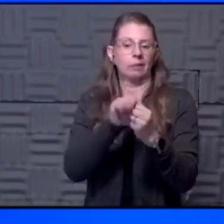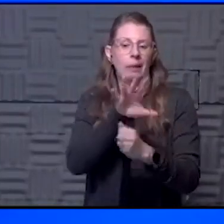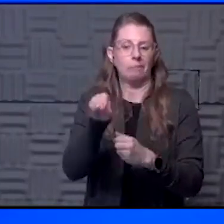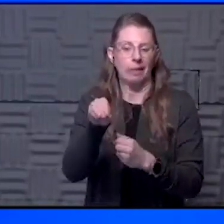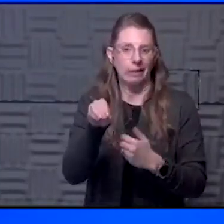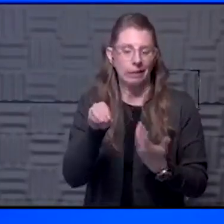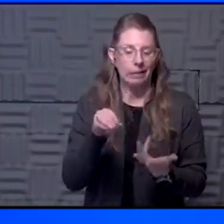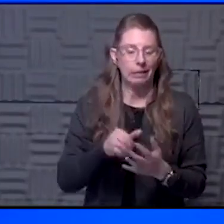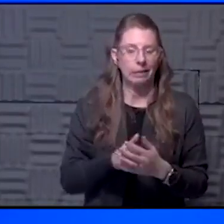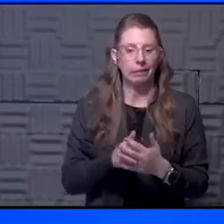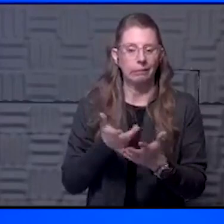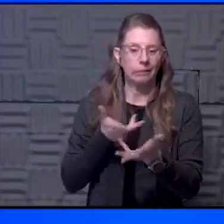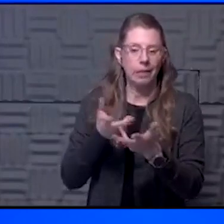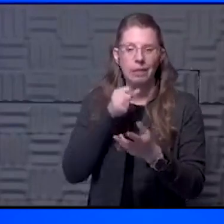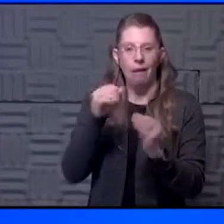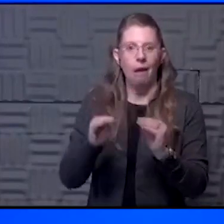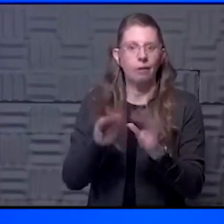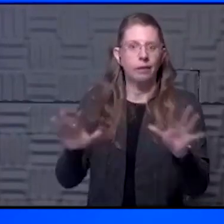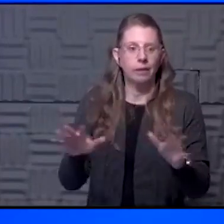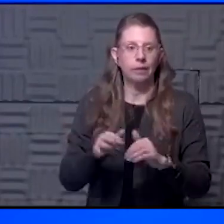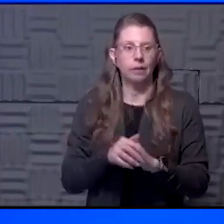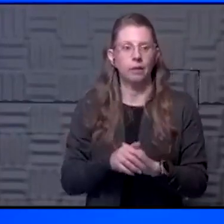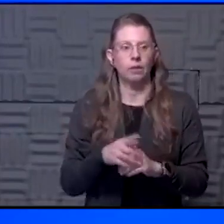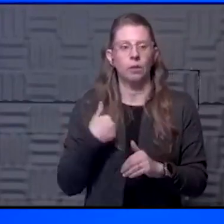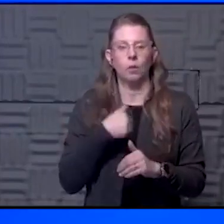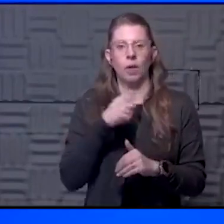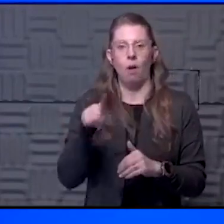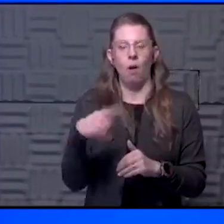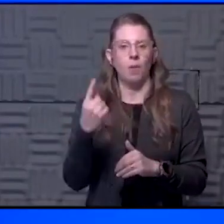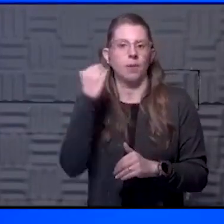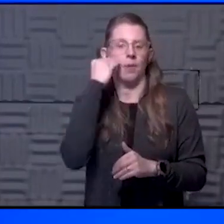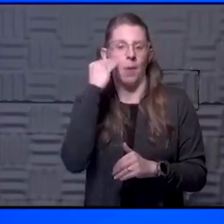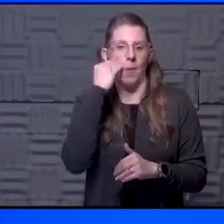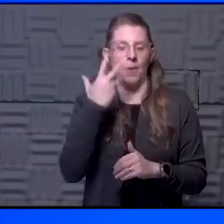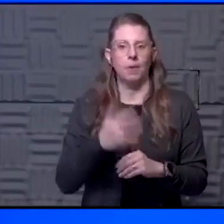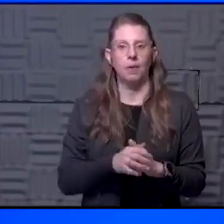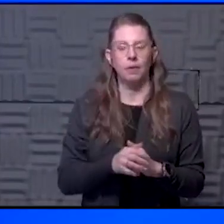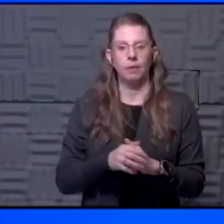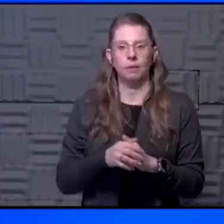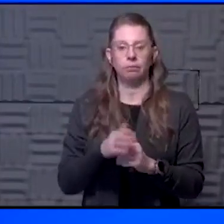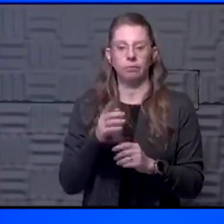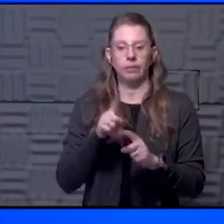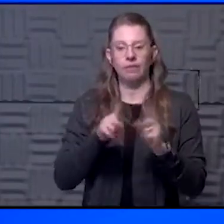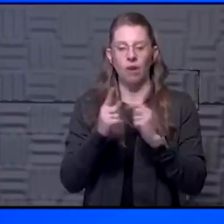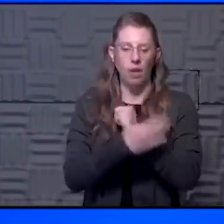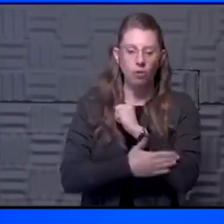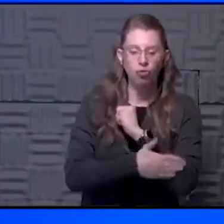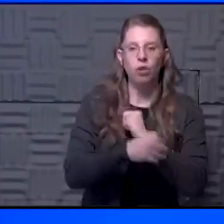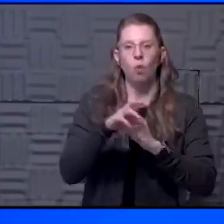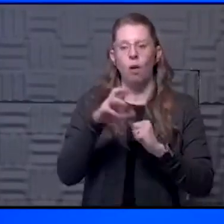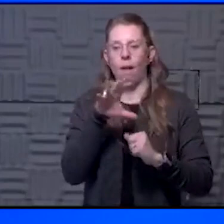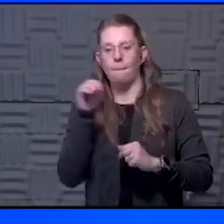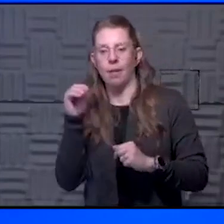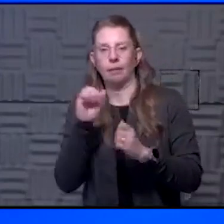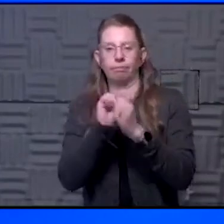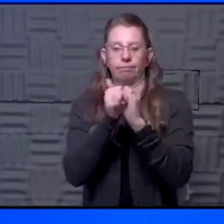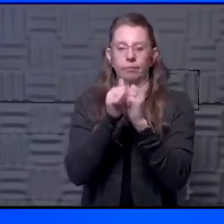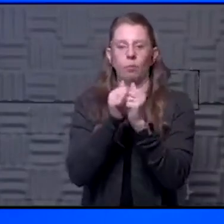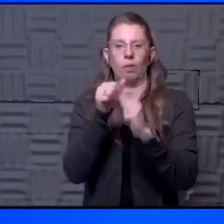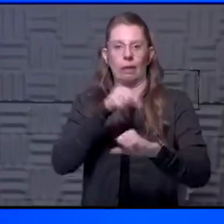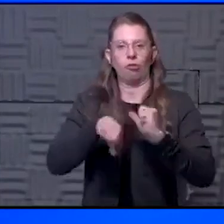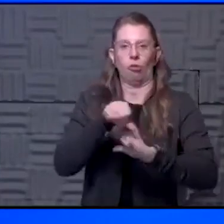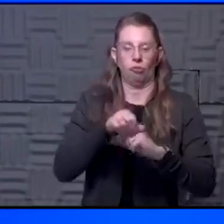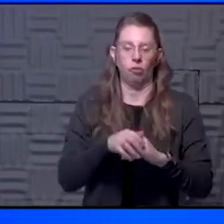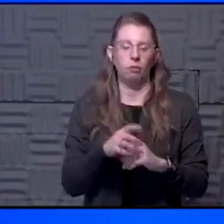too obvious. We always know that there are countries or different companies that are in competition with each